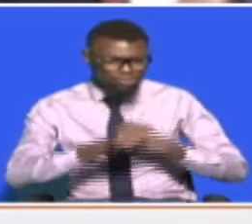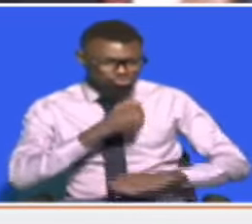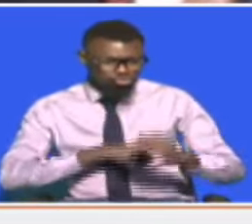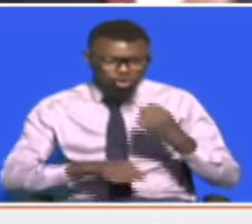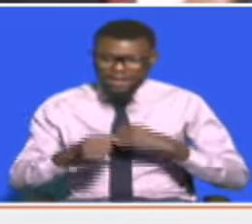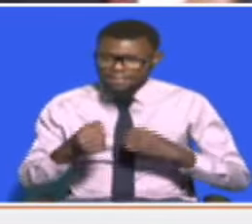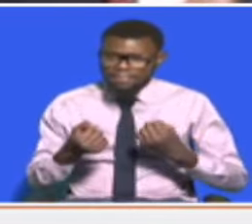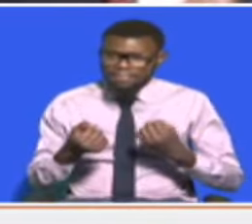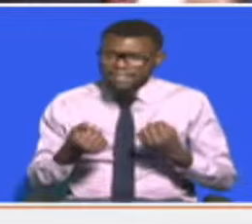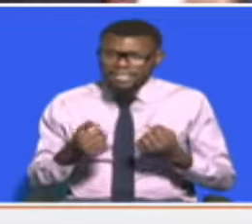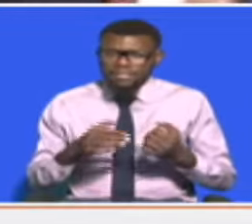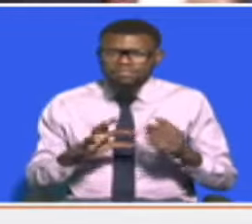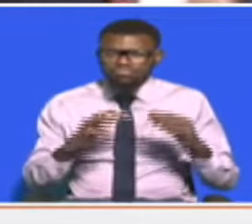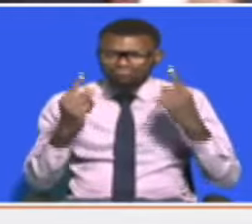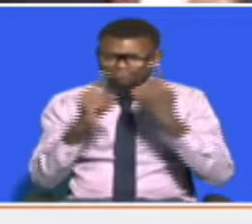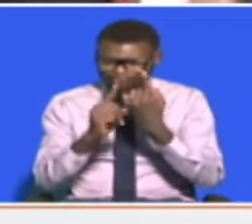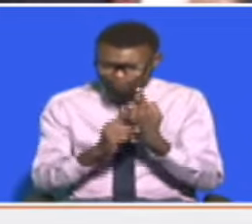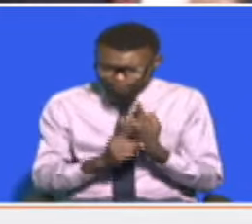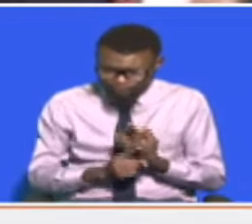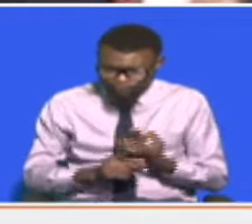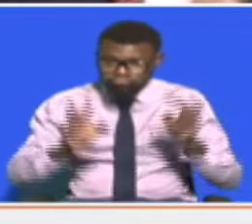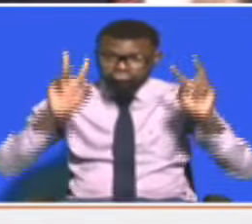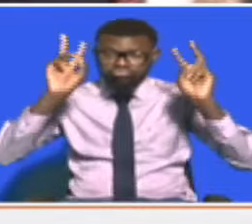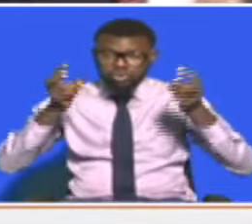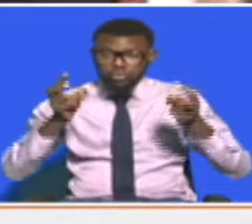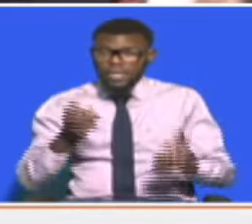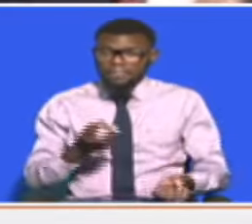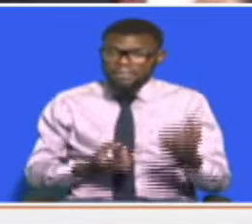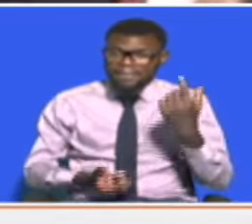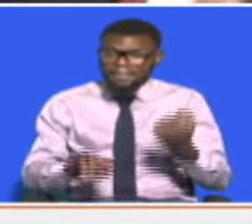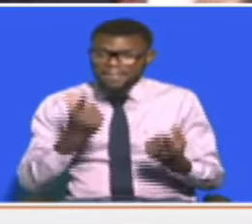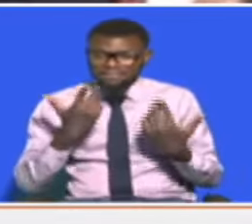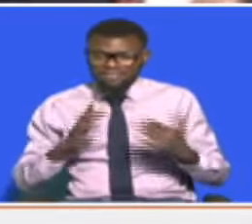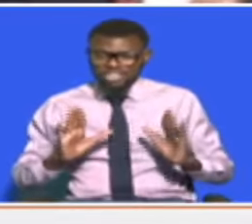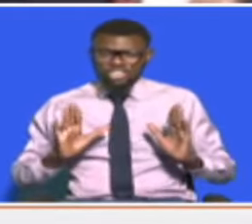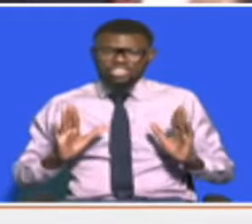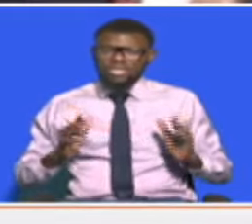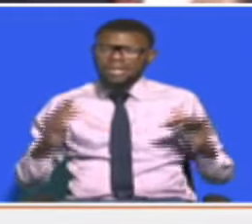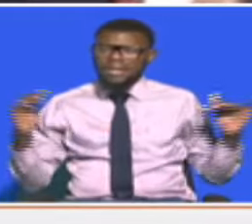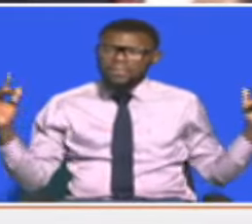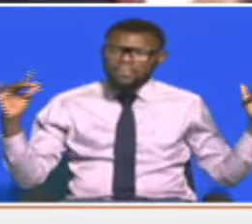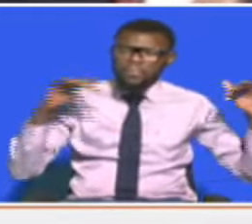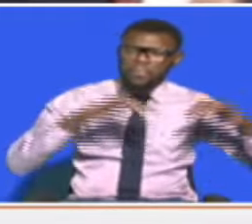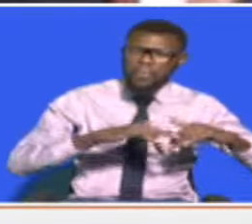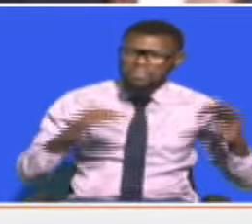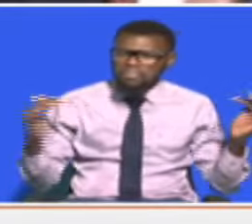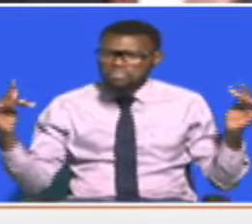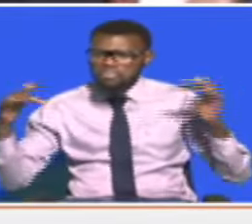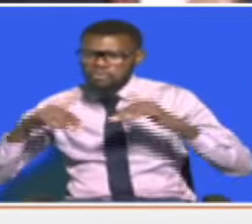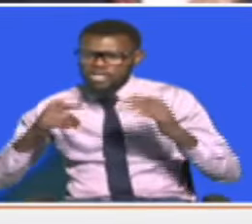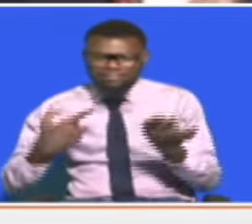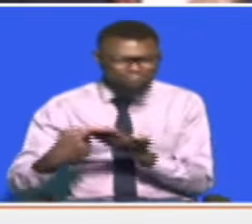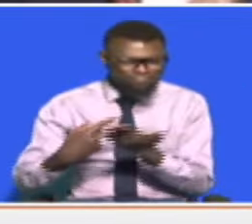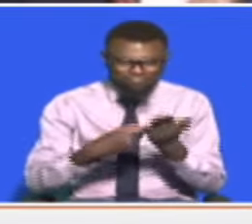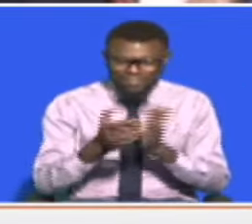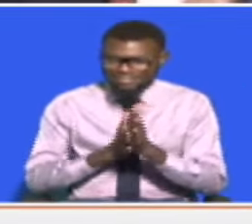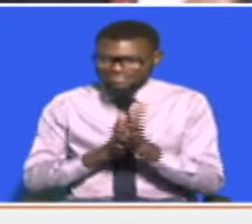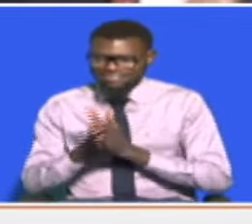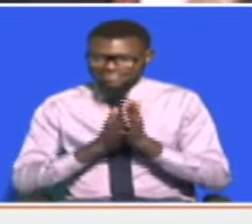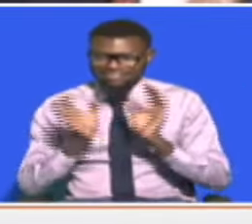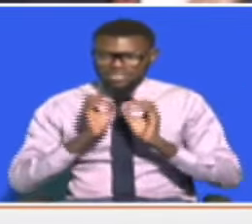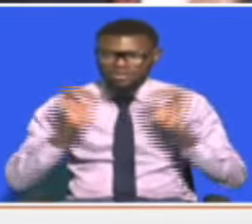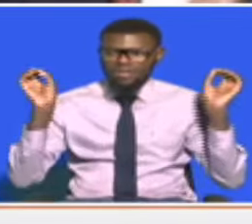of issues they have raised. They are not interested in multisectoral forum to dialogue over things and issues which are